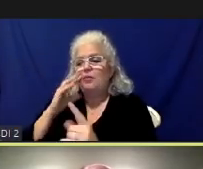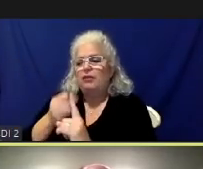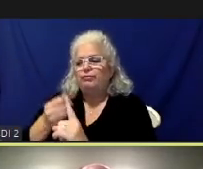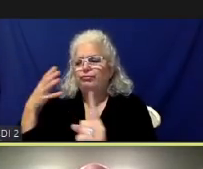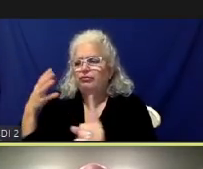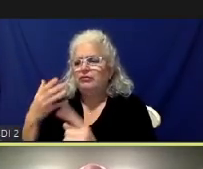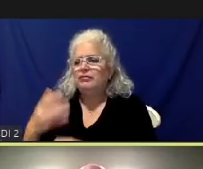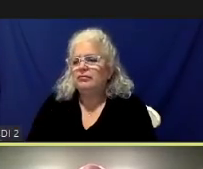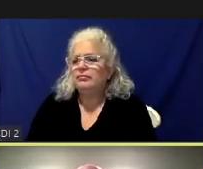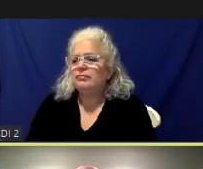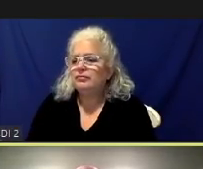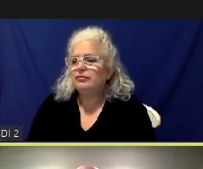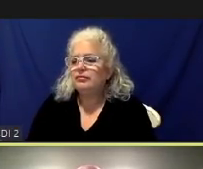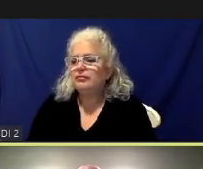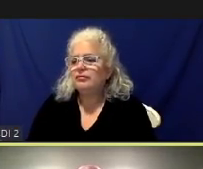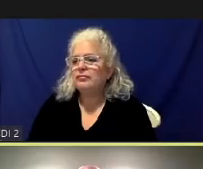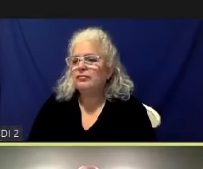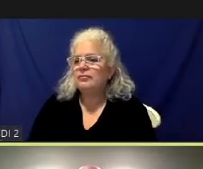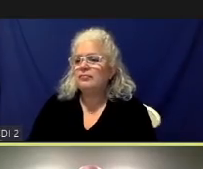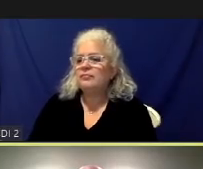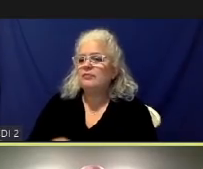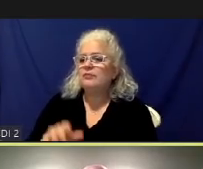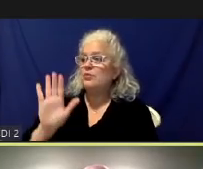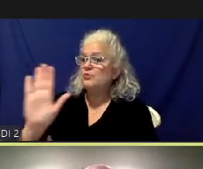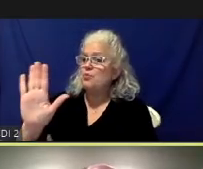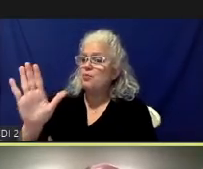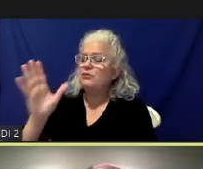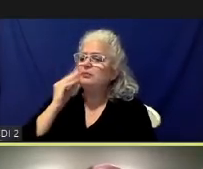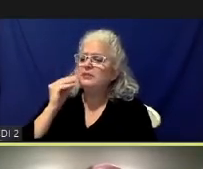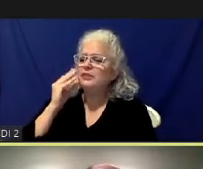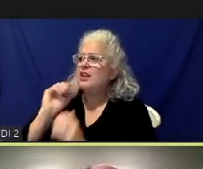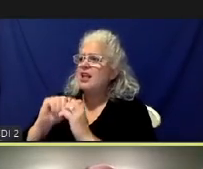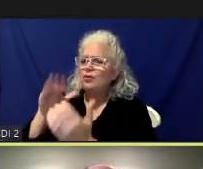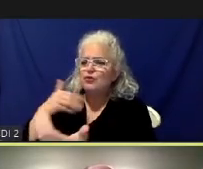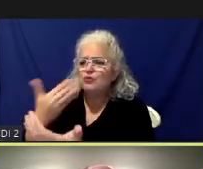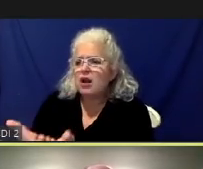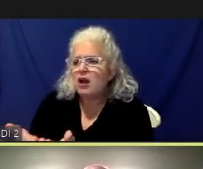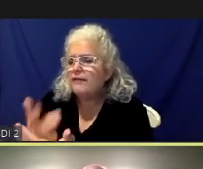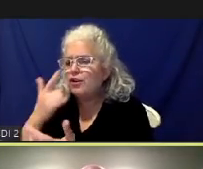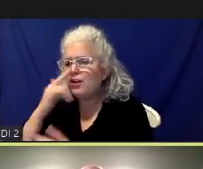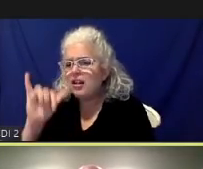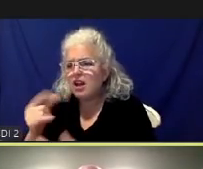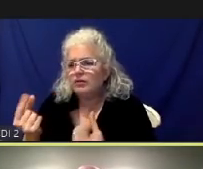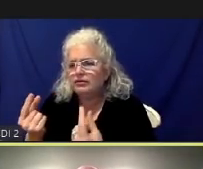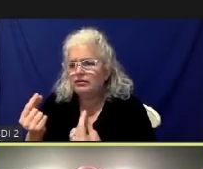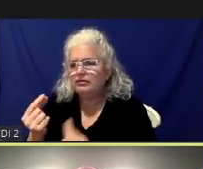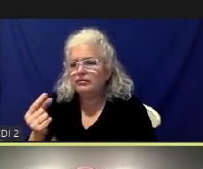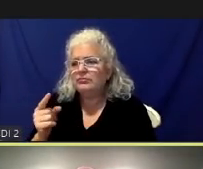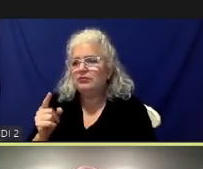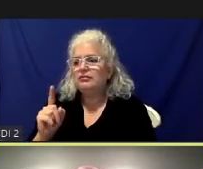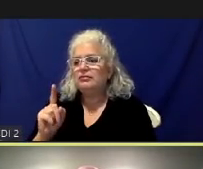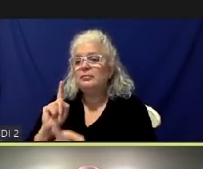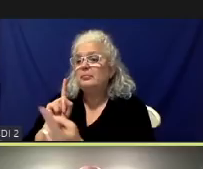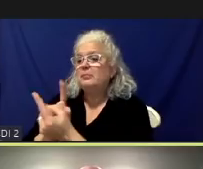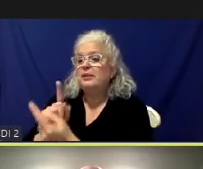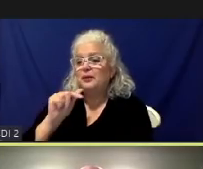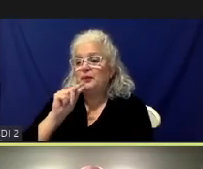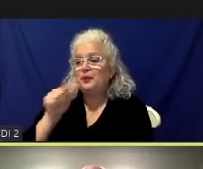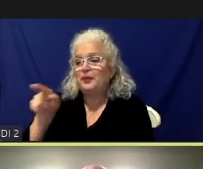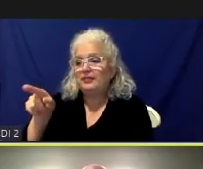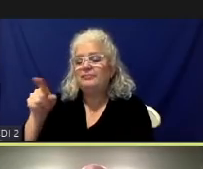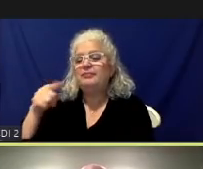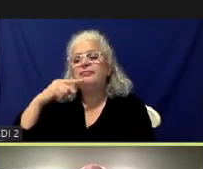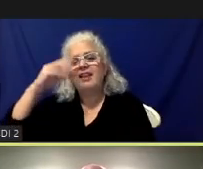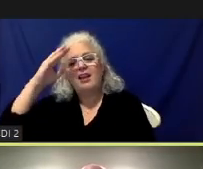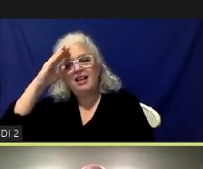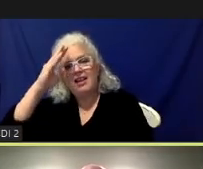you're in the right spot, directs you to the process through the lines, etc. but also ensures that you're eligible. And as